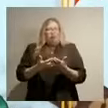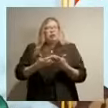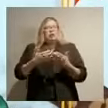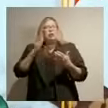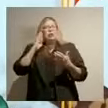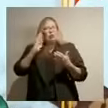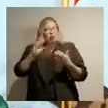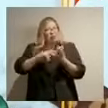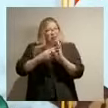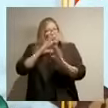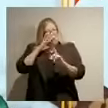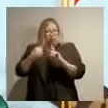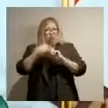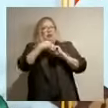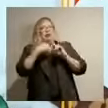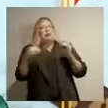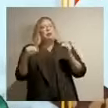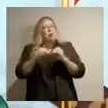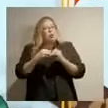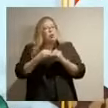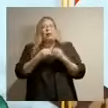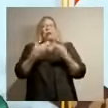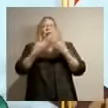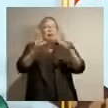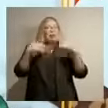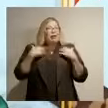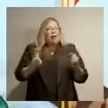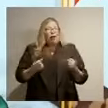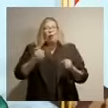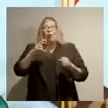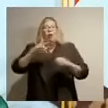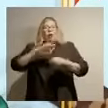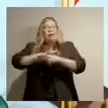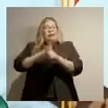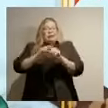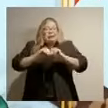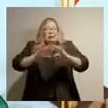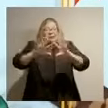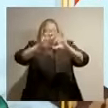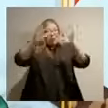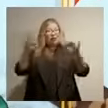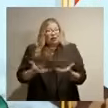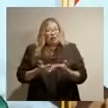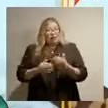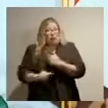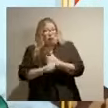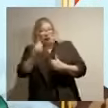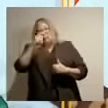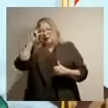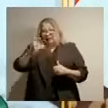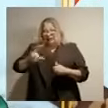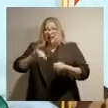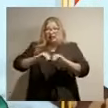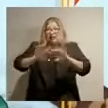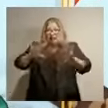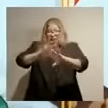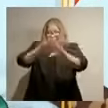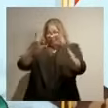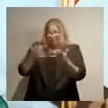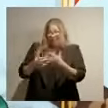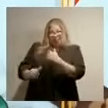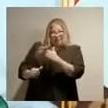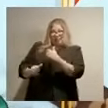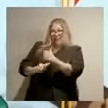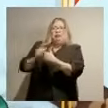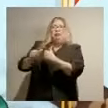public health and pandemic threats, which, you know, the pandemic has additional financial disasters, which in some ways put us where